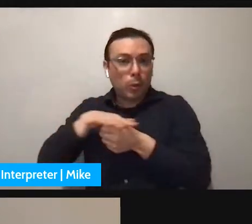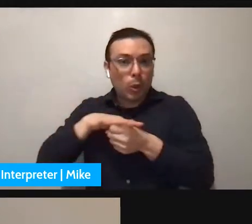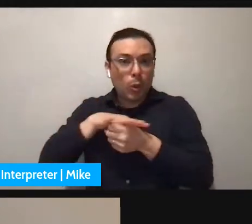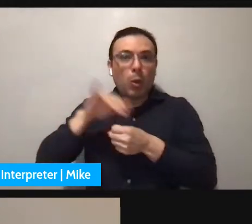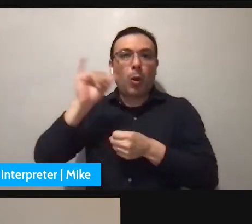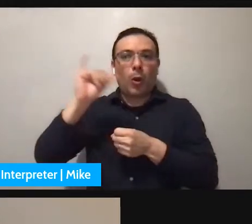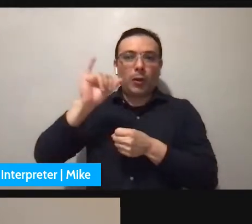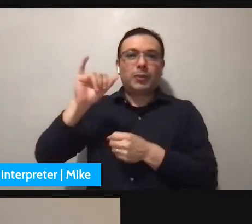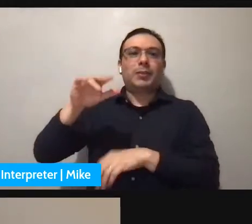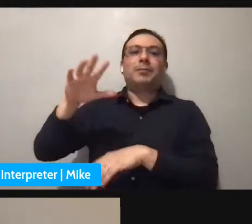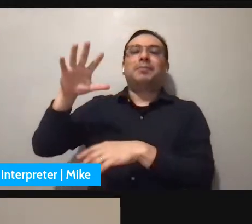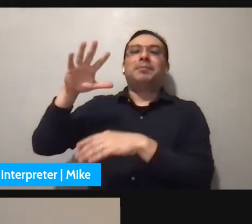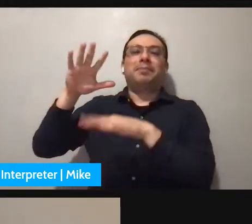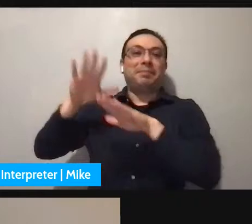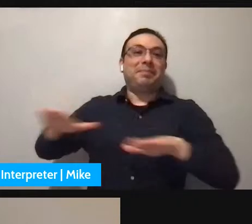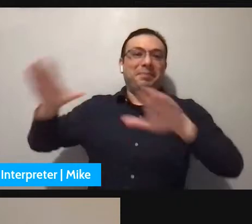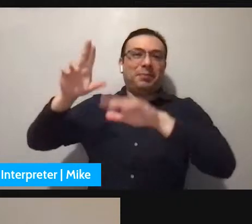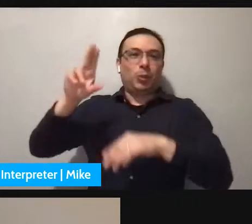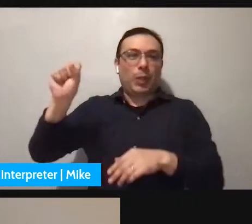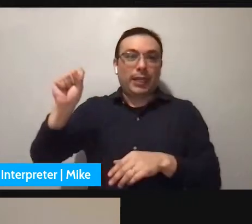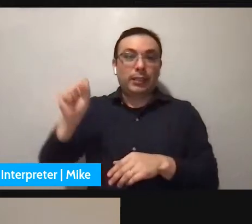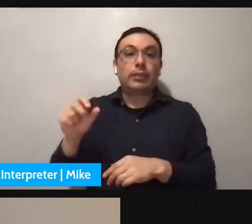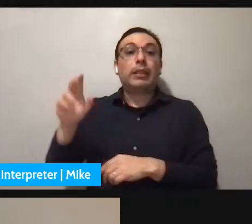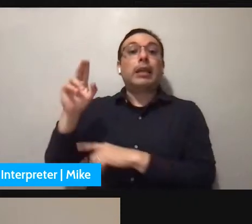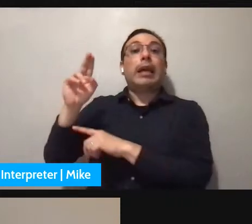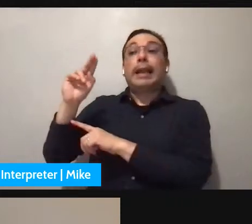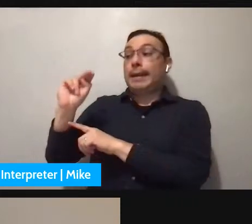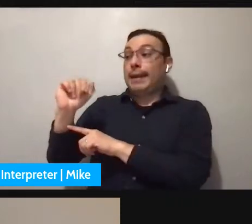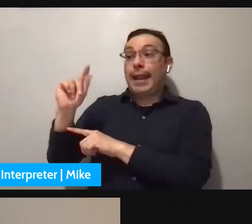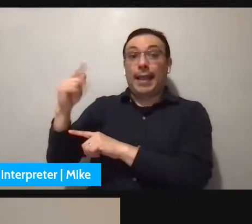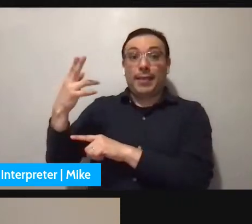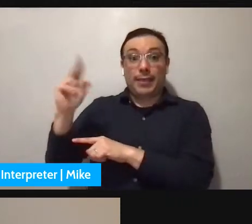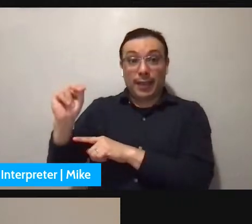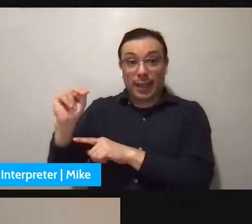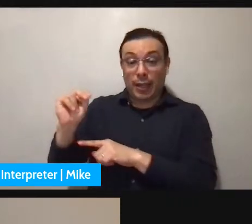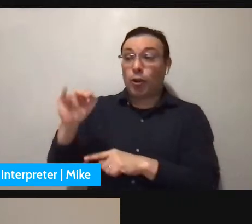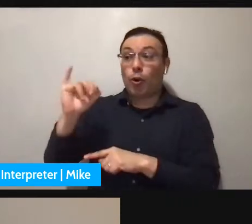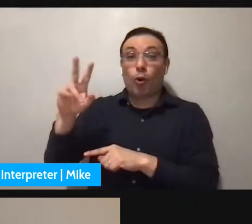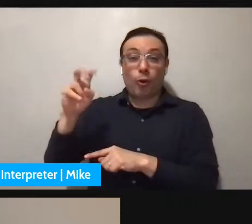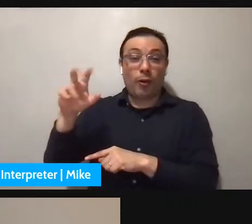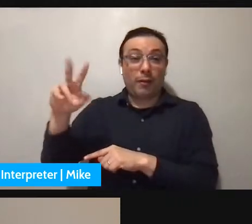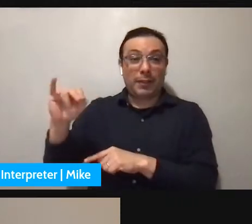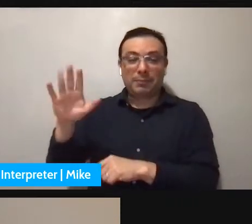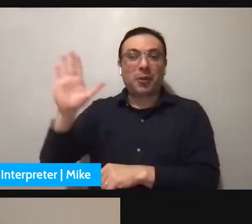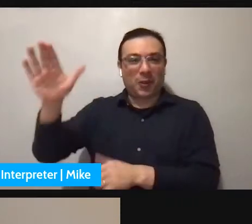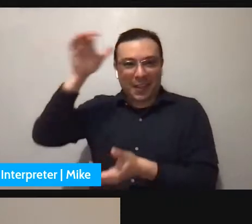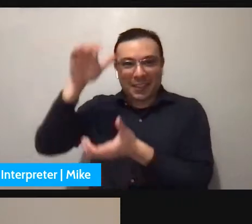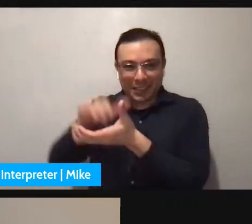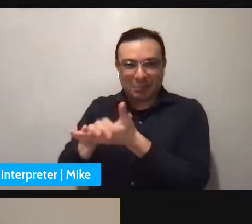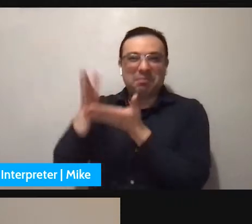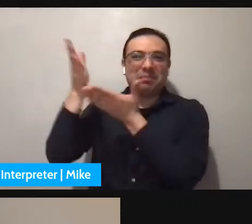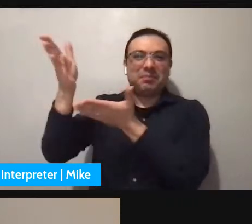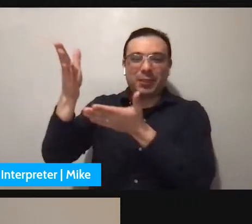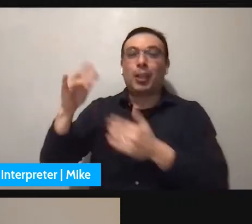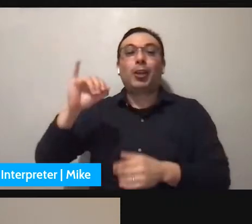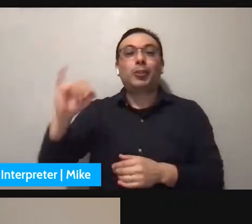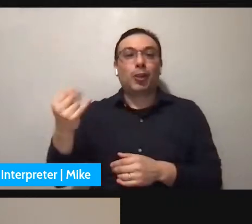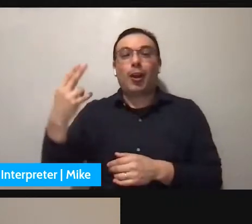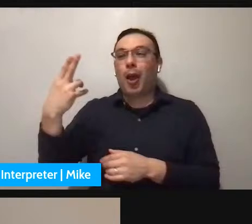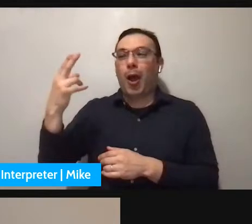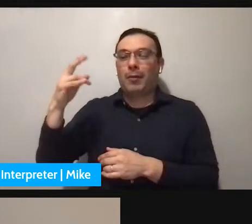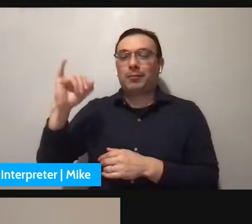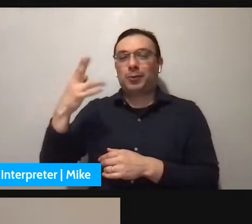married to Dr. Nathan Irvin, who is an emergency physician at Johns Hopkins. Also, which is not part of her